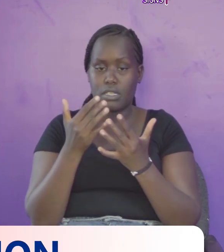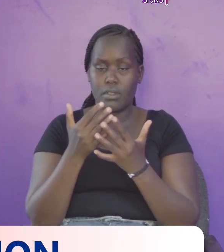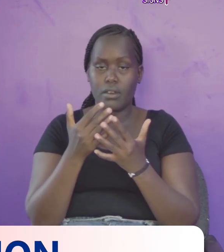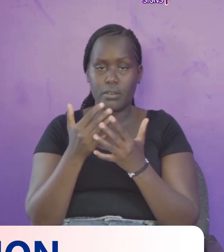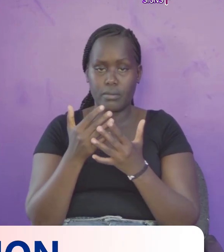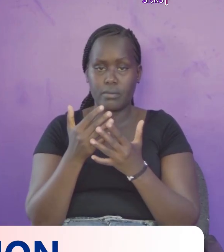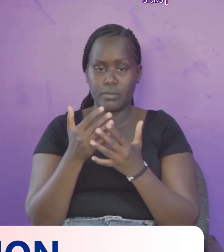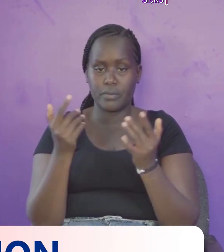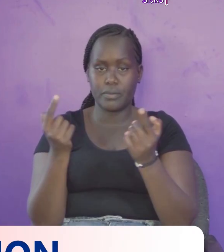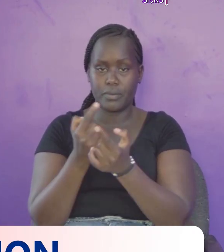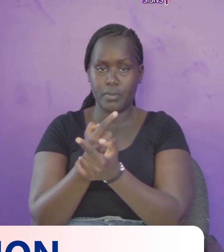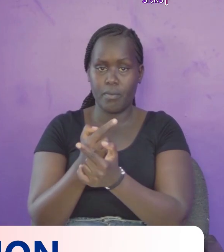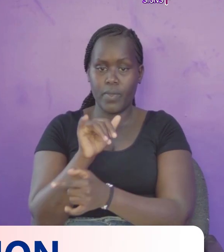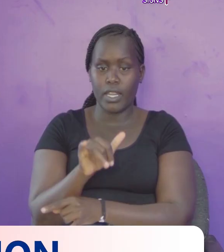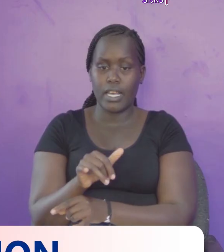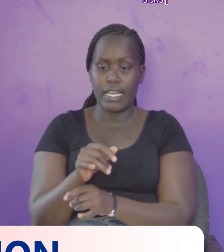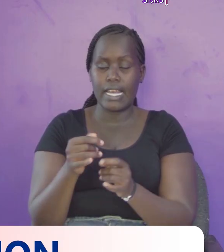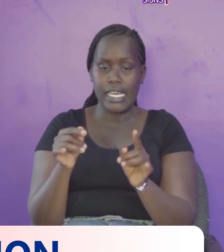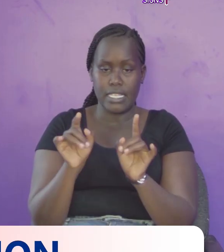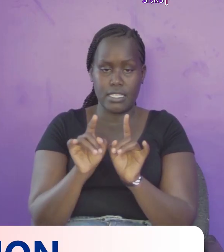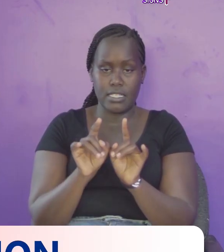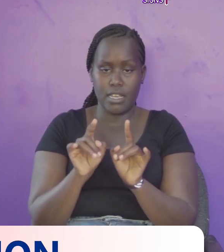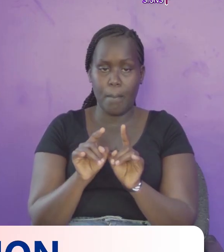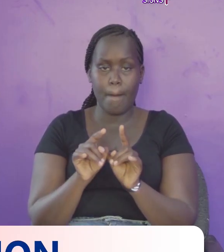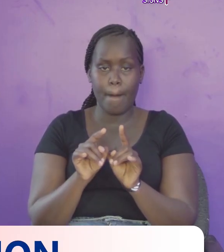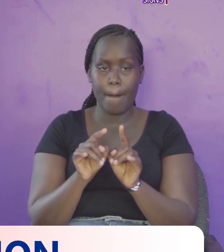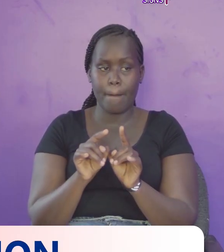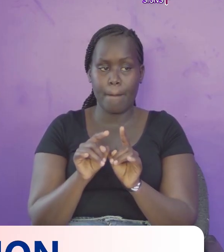strange. Alisema, hata akili.